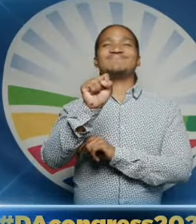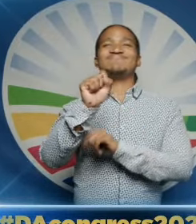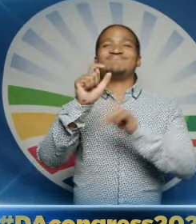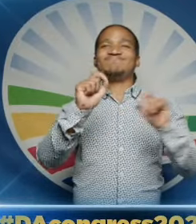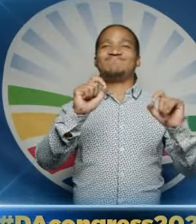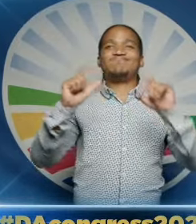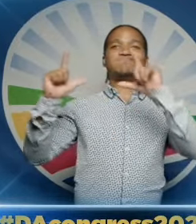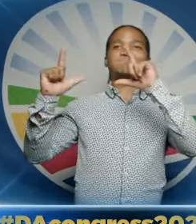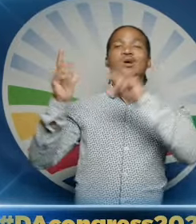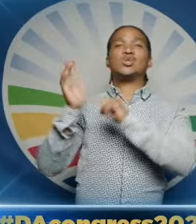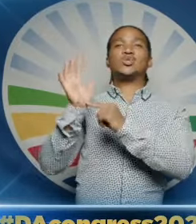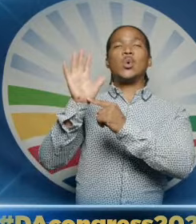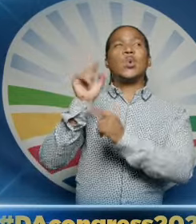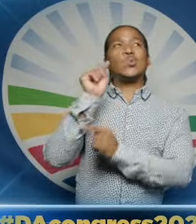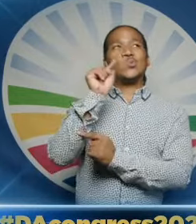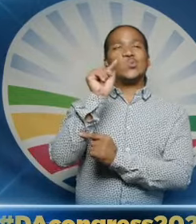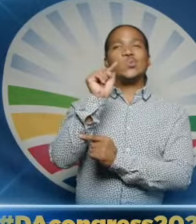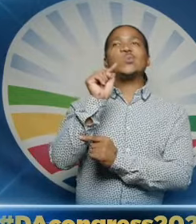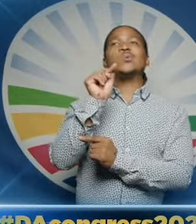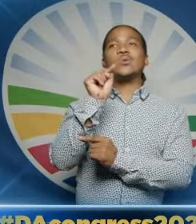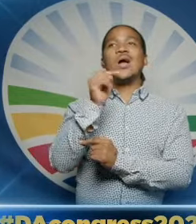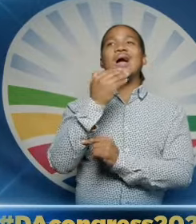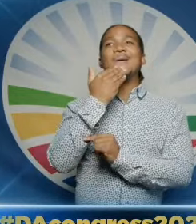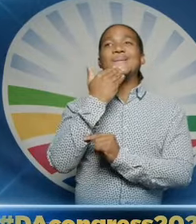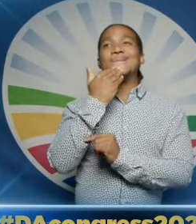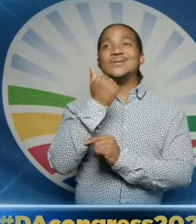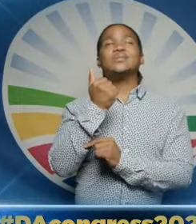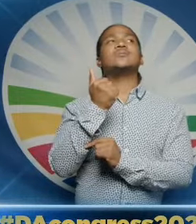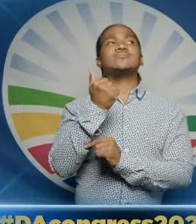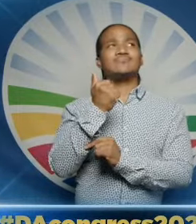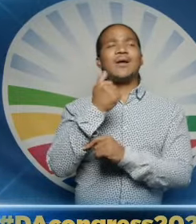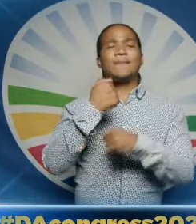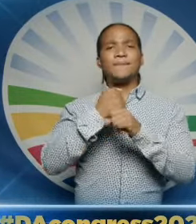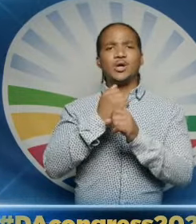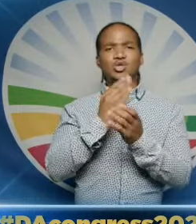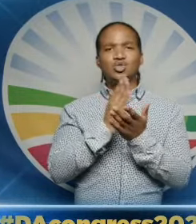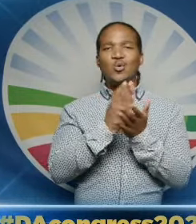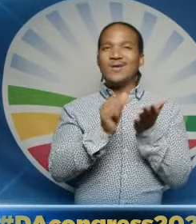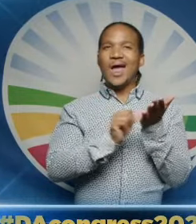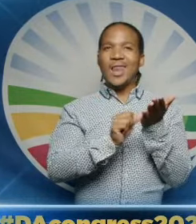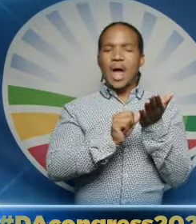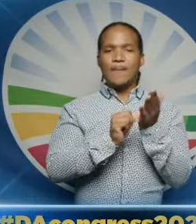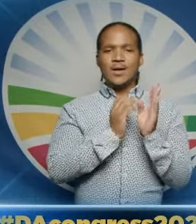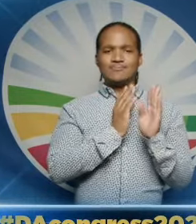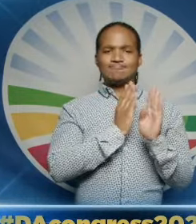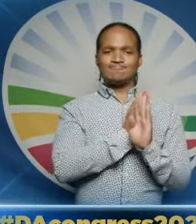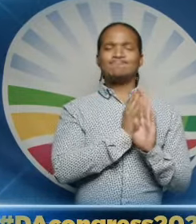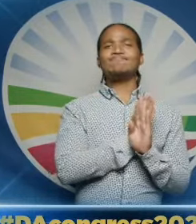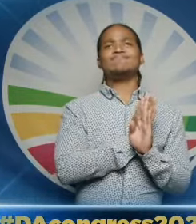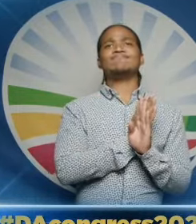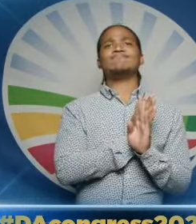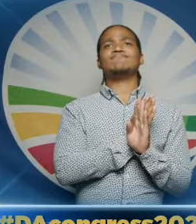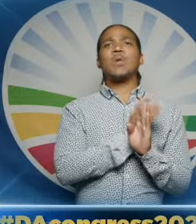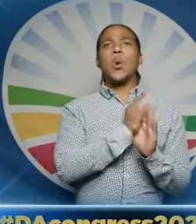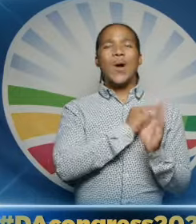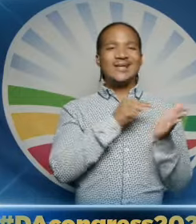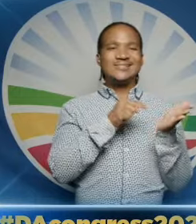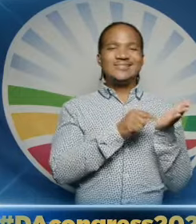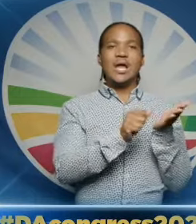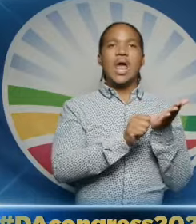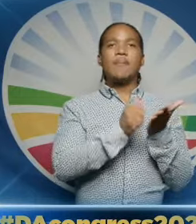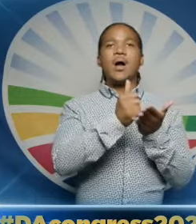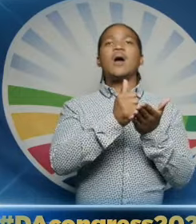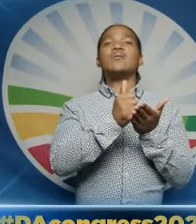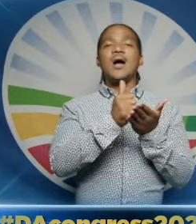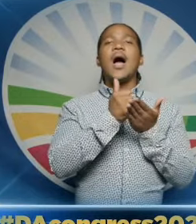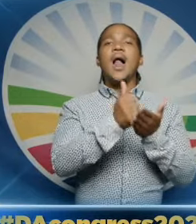behind you. You must please keep this vote secret, this code secret, as it guarantees your access to a